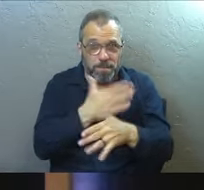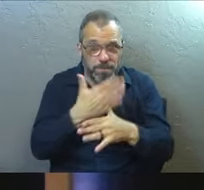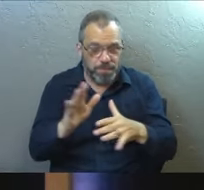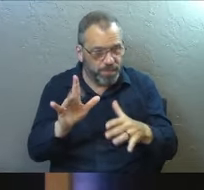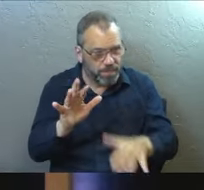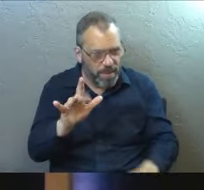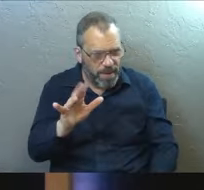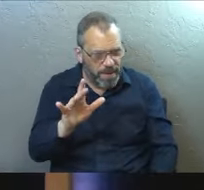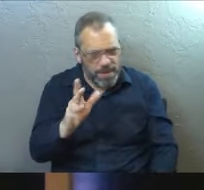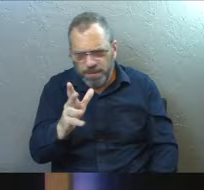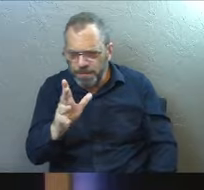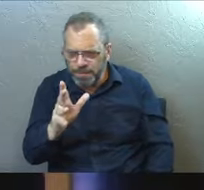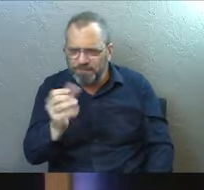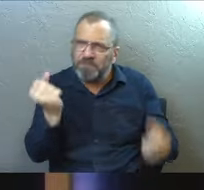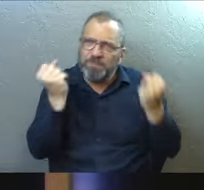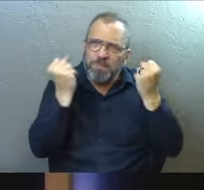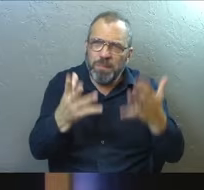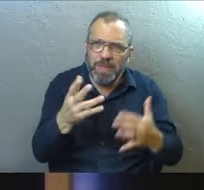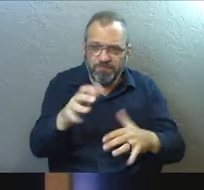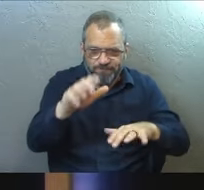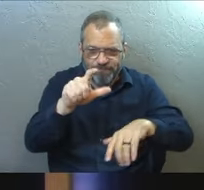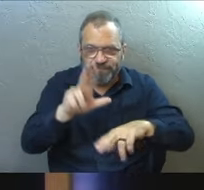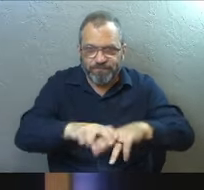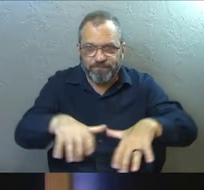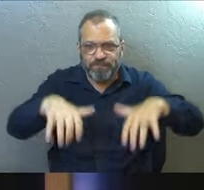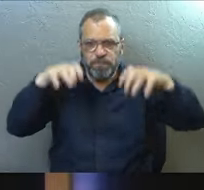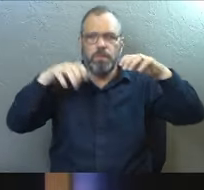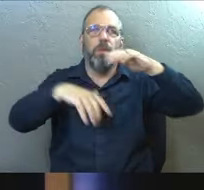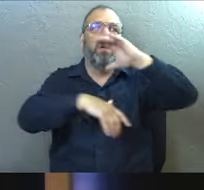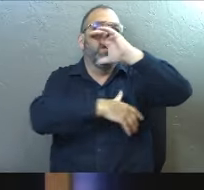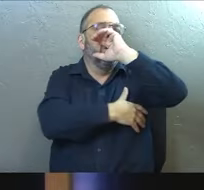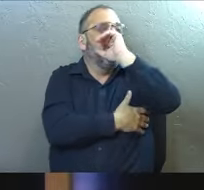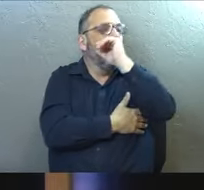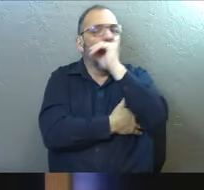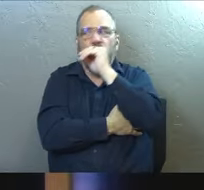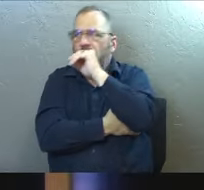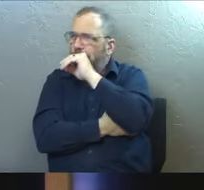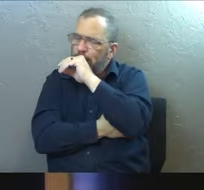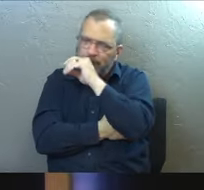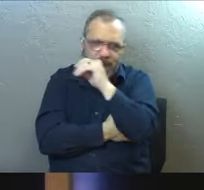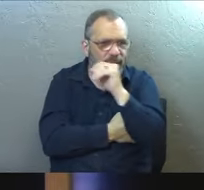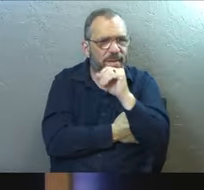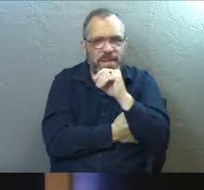think there's probably tons of us that are in this place right now and we're like, man, like,